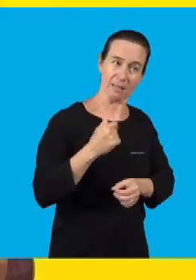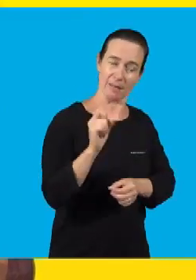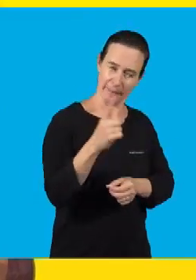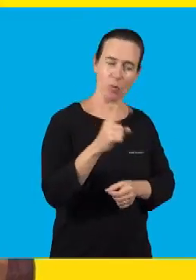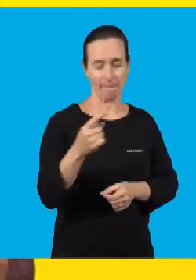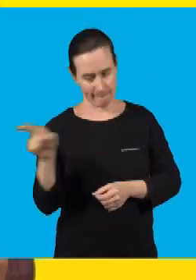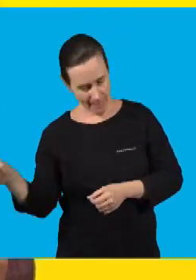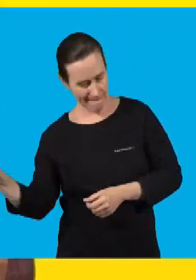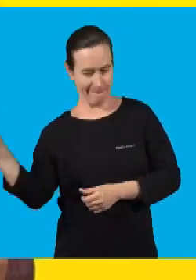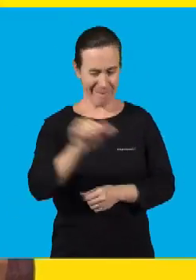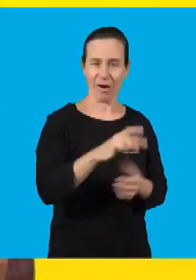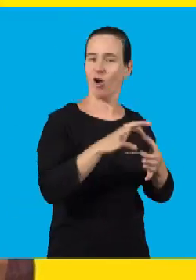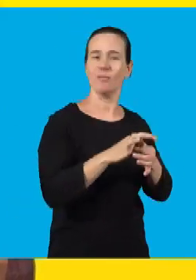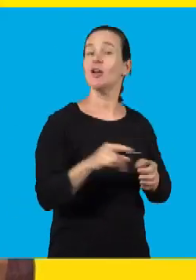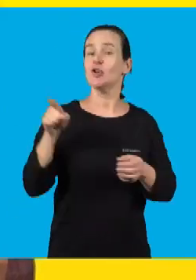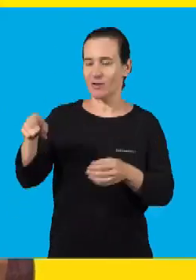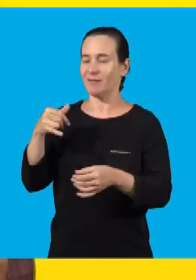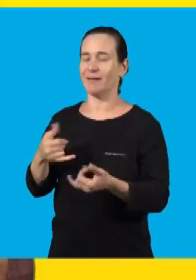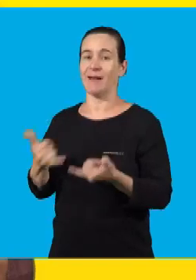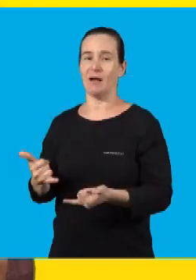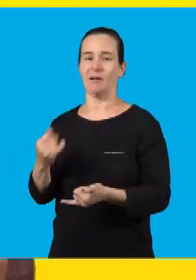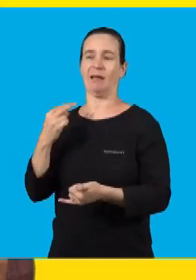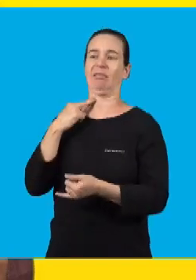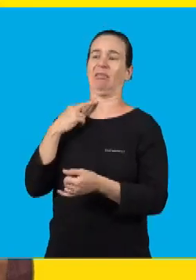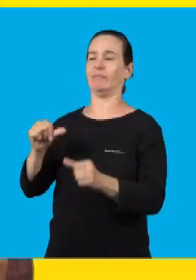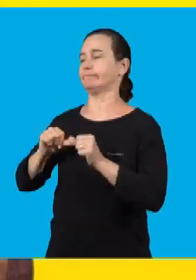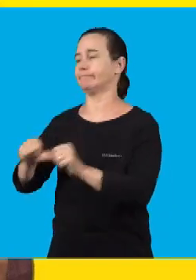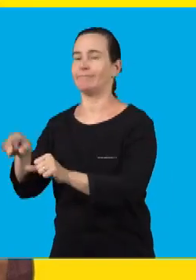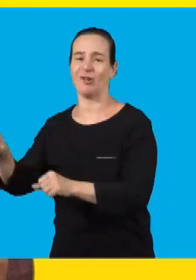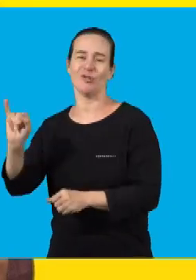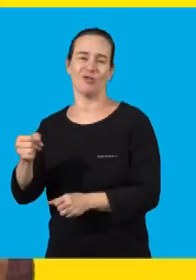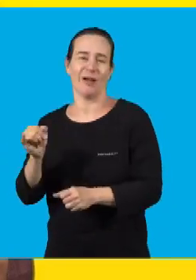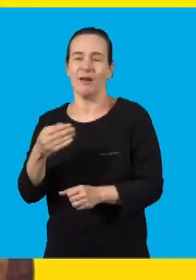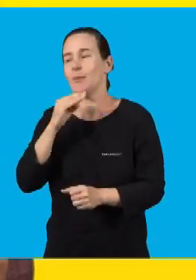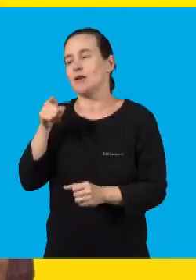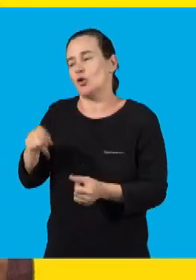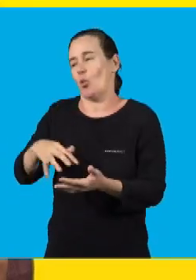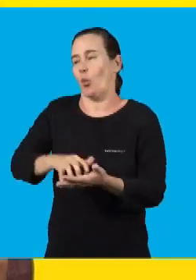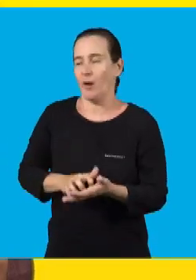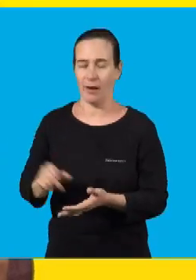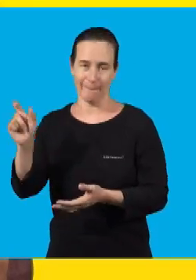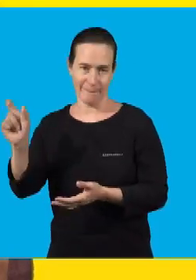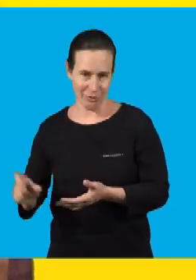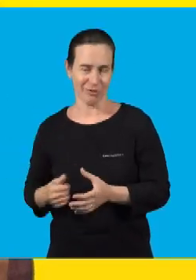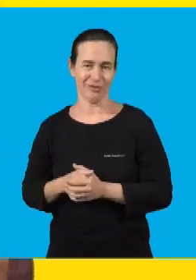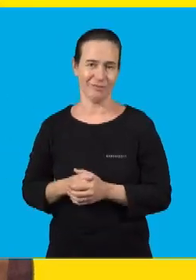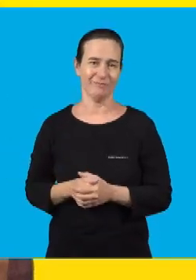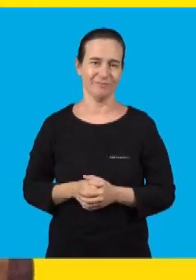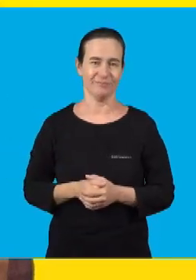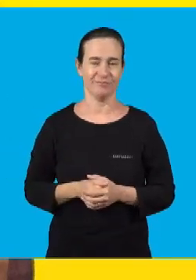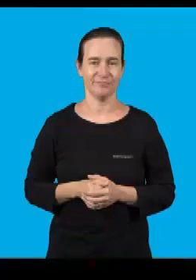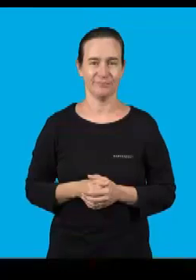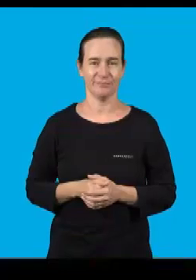husband. I am now returning to the rural village to continue my life. However, she succumbs to the same kind of